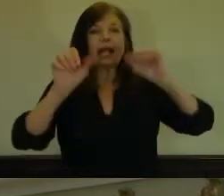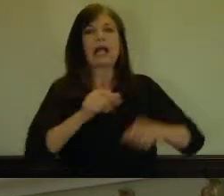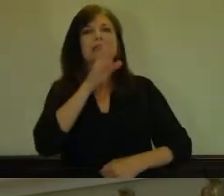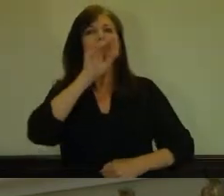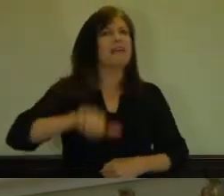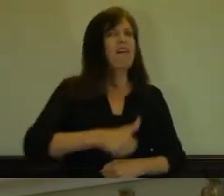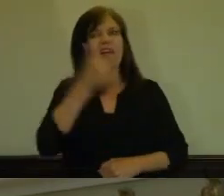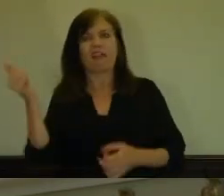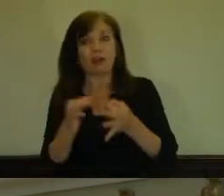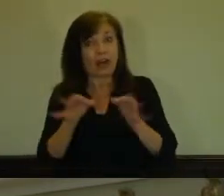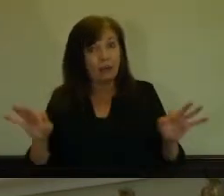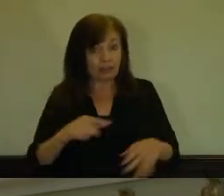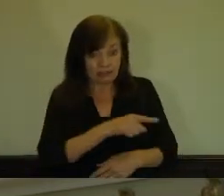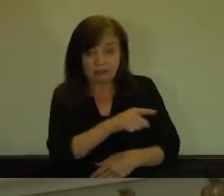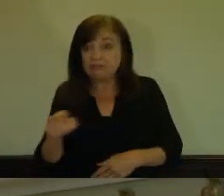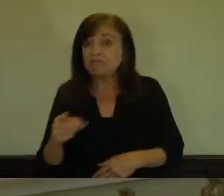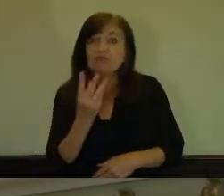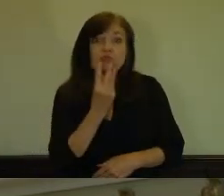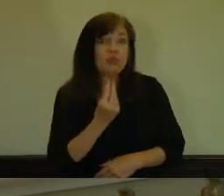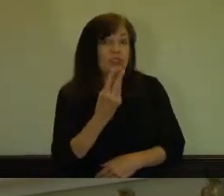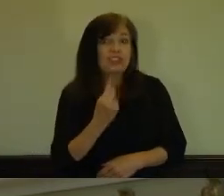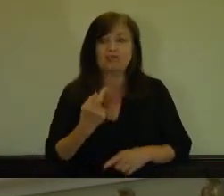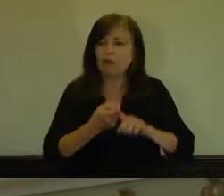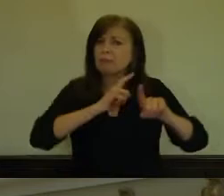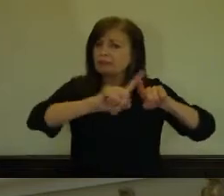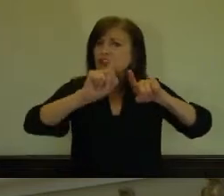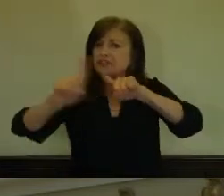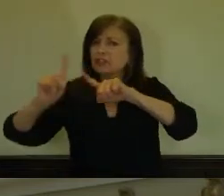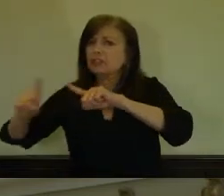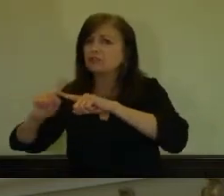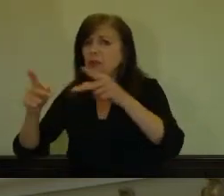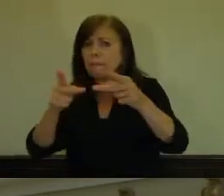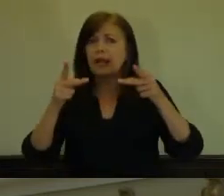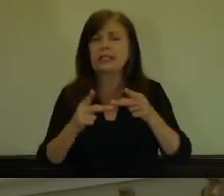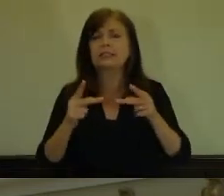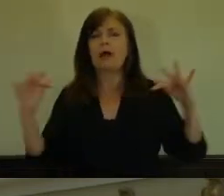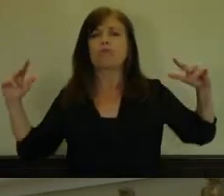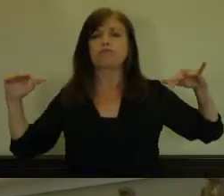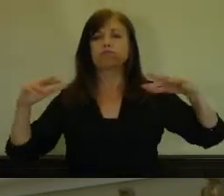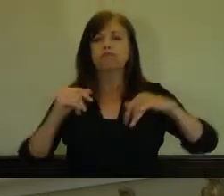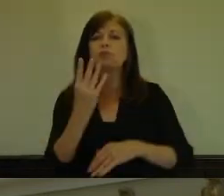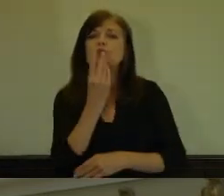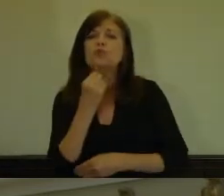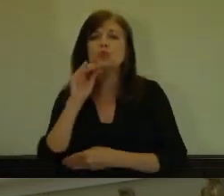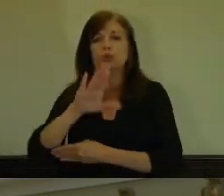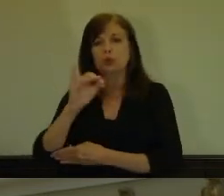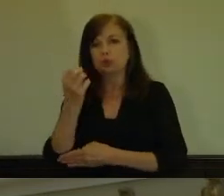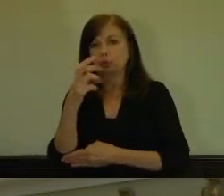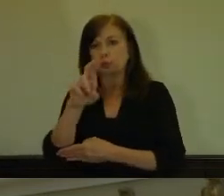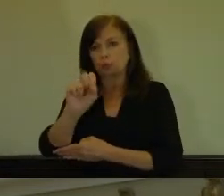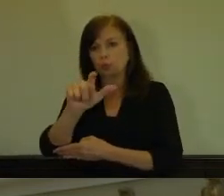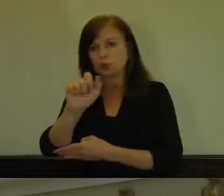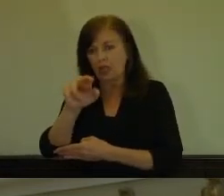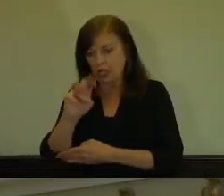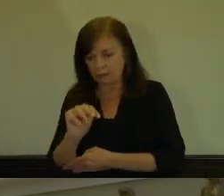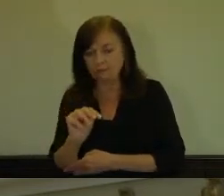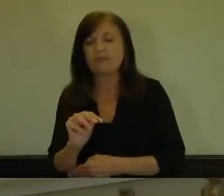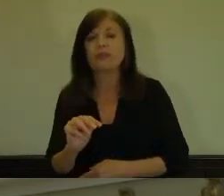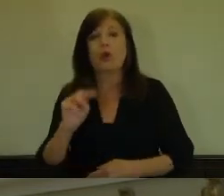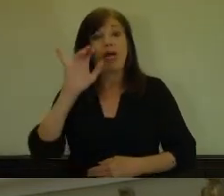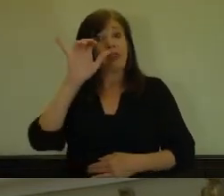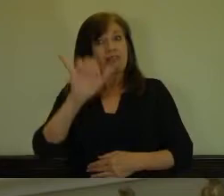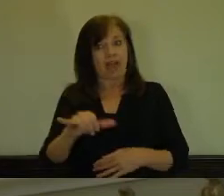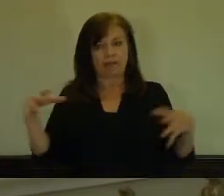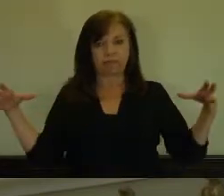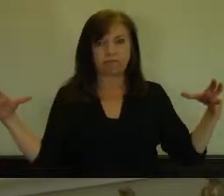devout Jews from every nation under heaven, staying in Jerusalem. At this sound, they gathered in